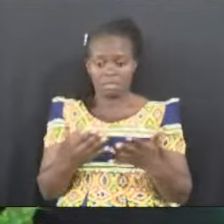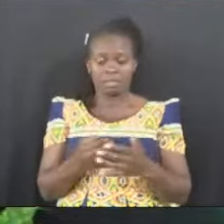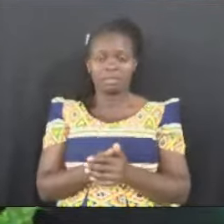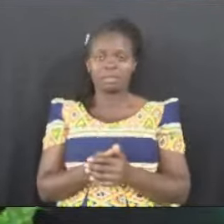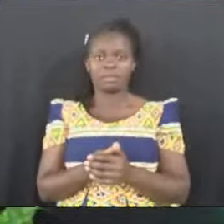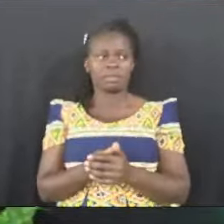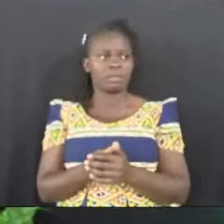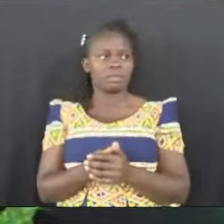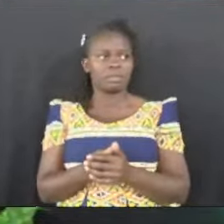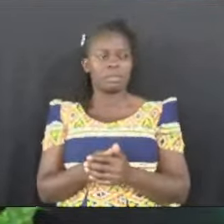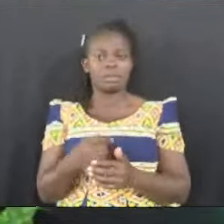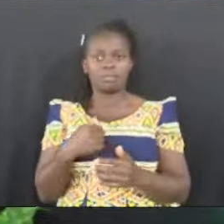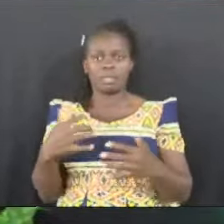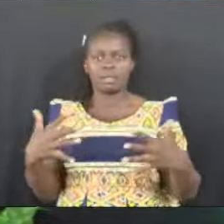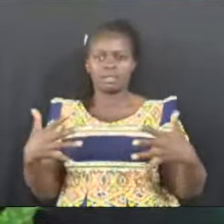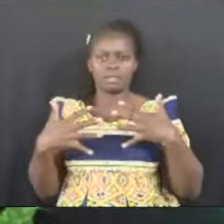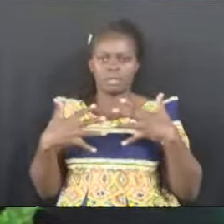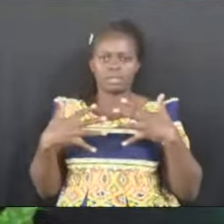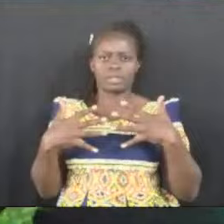this condition is called